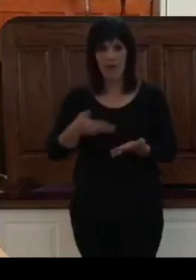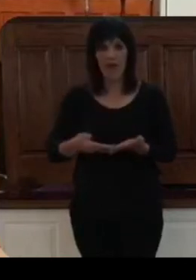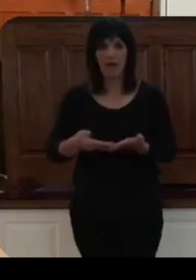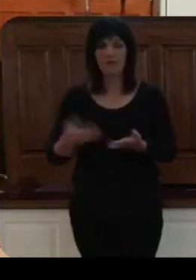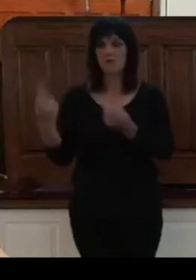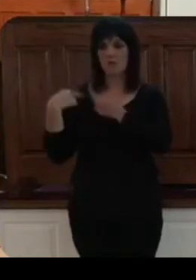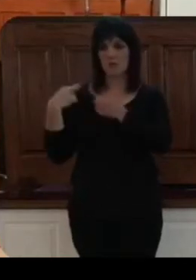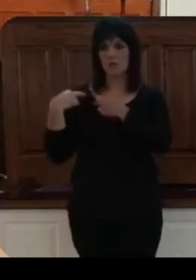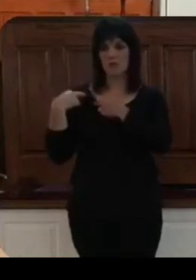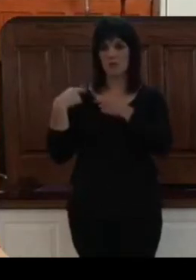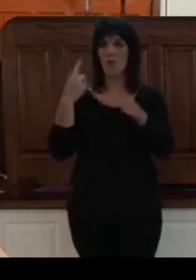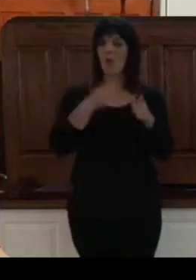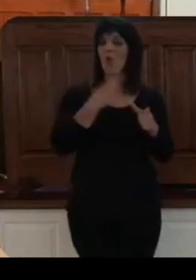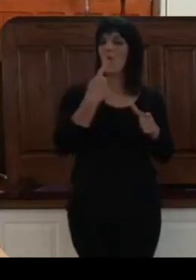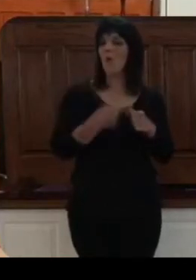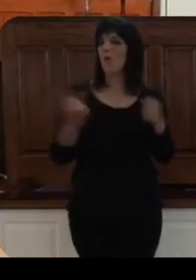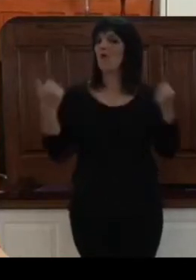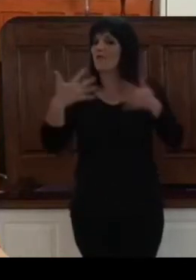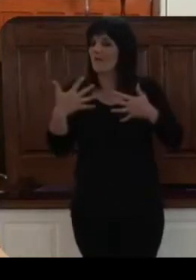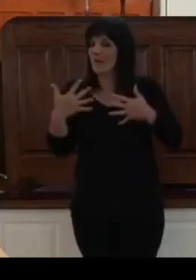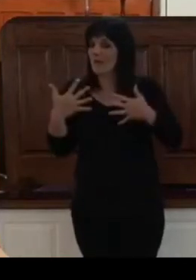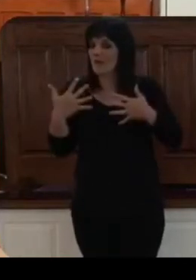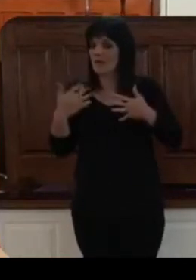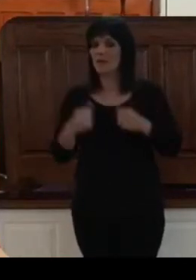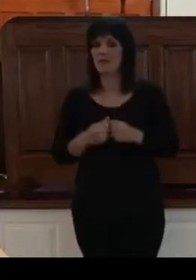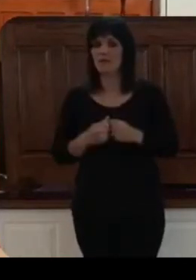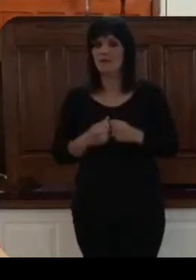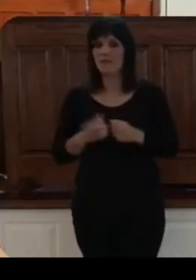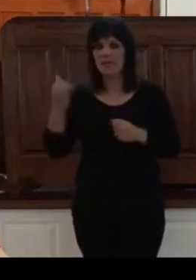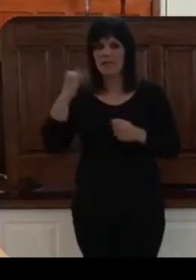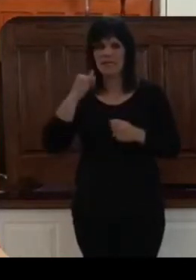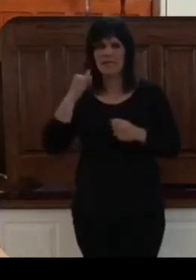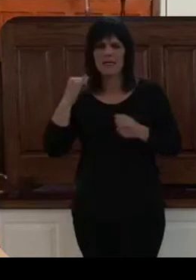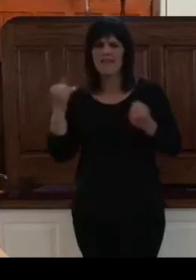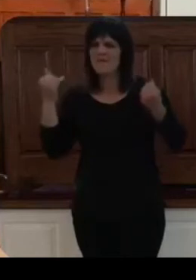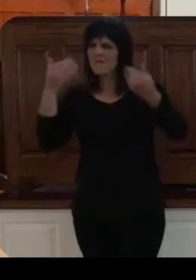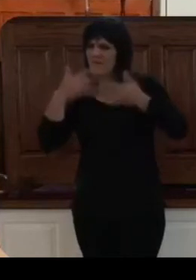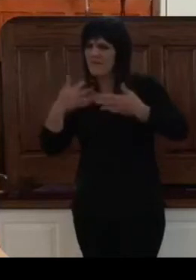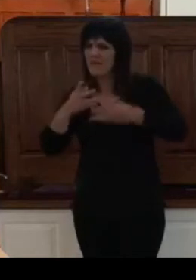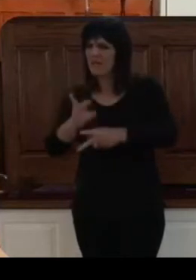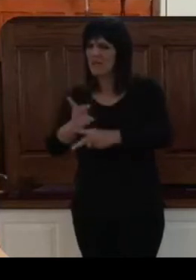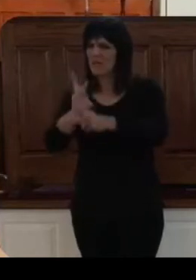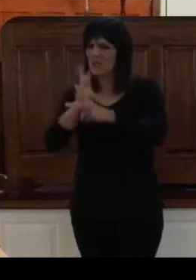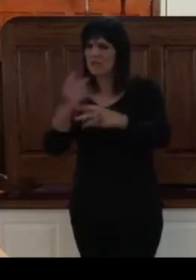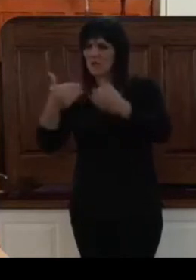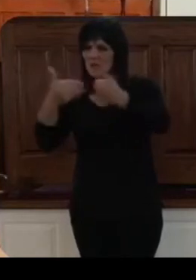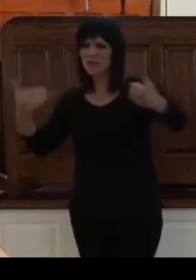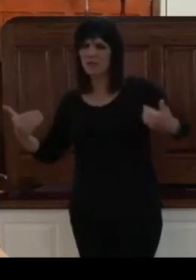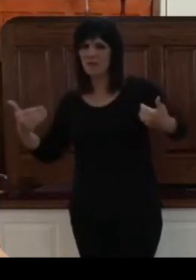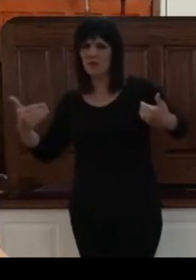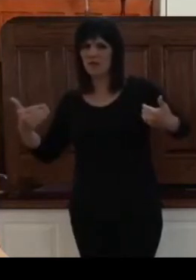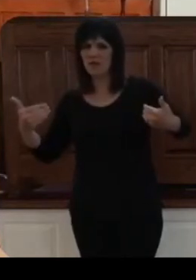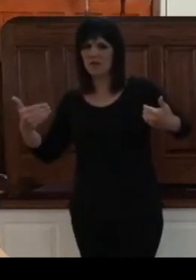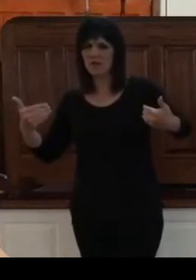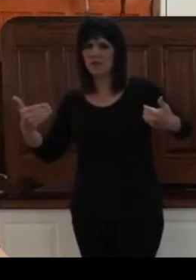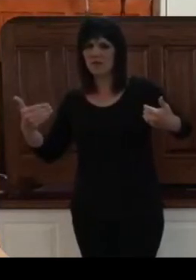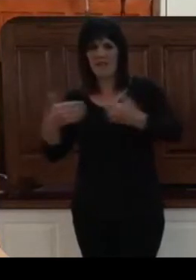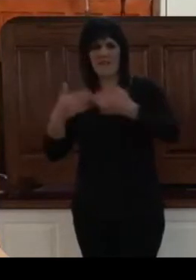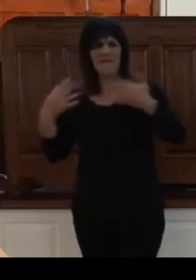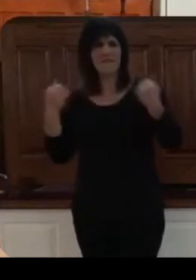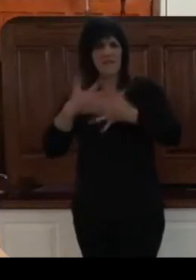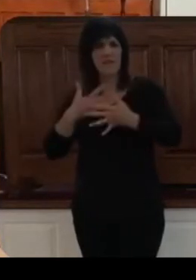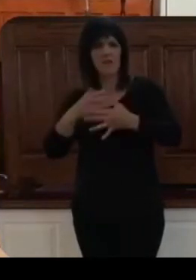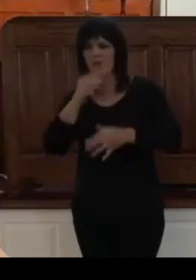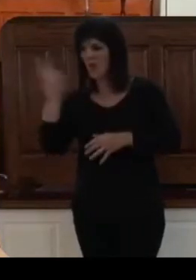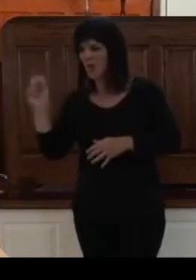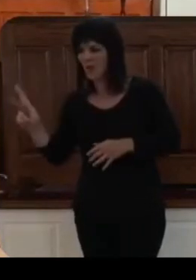upon fear? Is fear keeping us apart? If it's fear, it's not okay. If it's